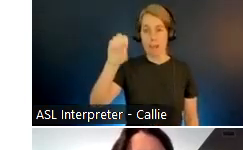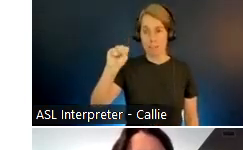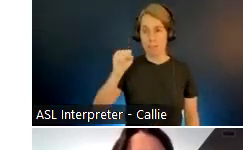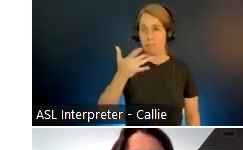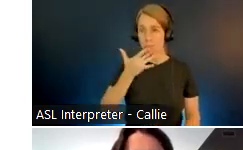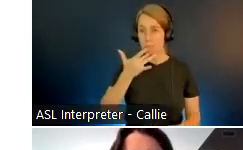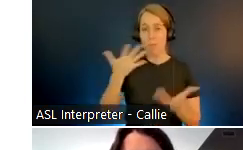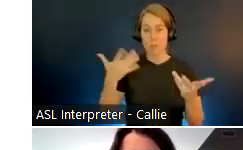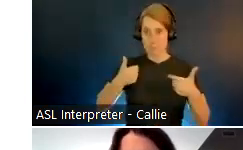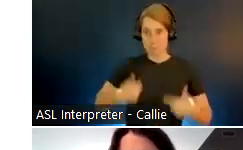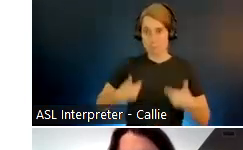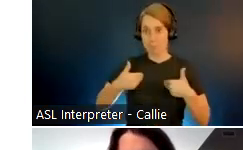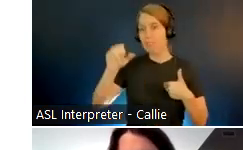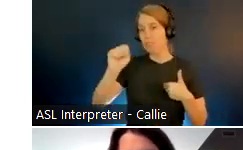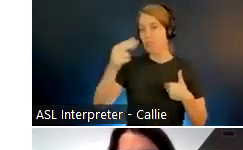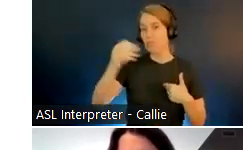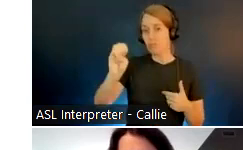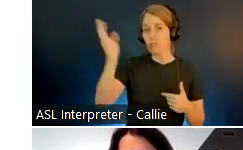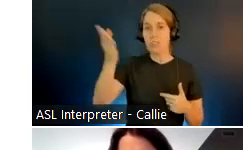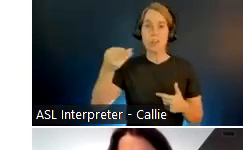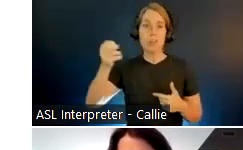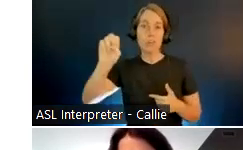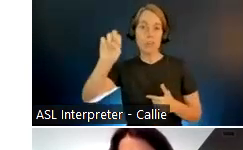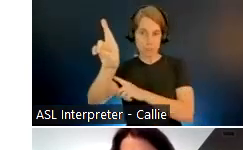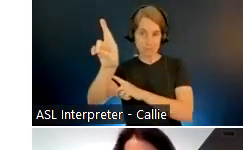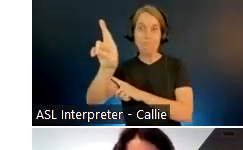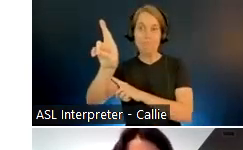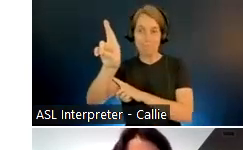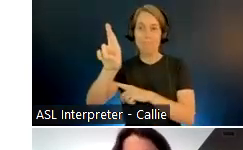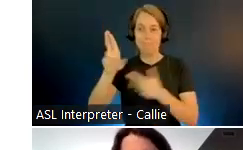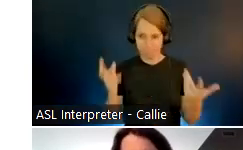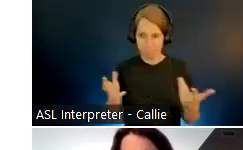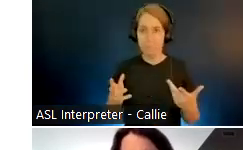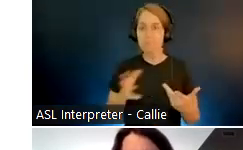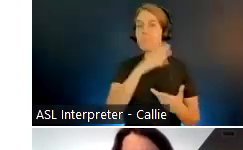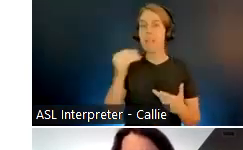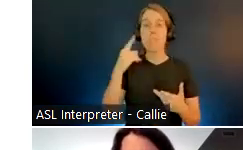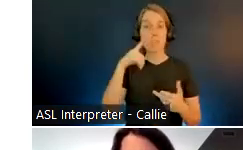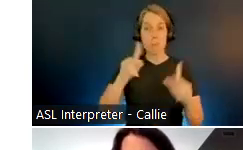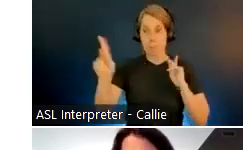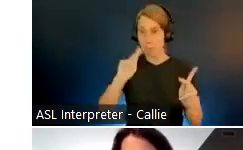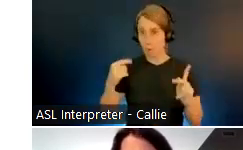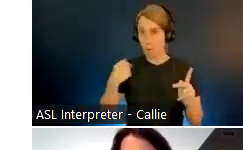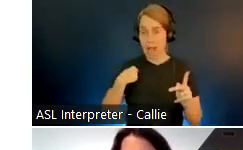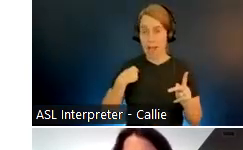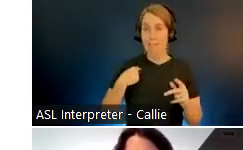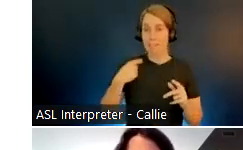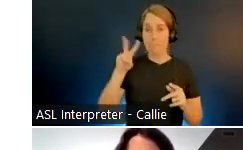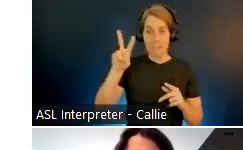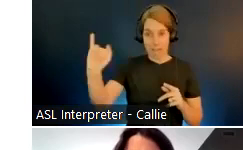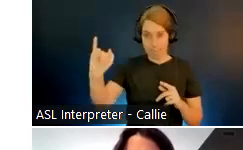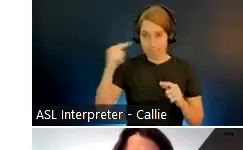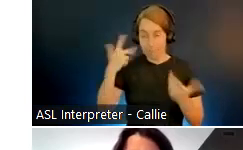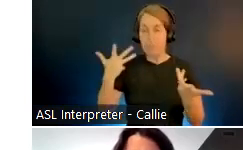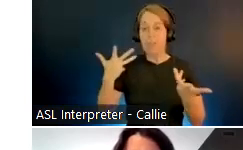that may have a visual disability, so to give a visual representation of myself, I am a white woman with long